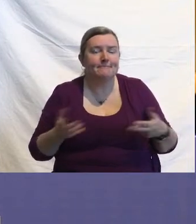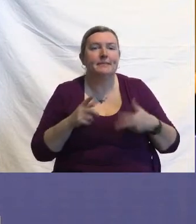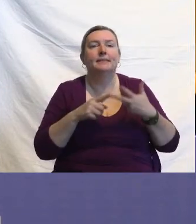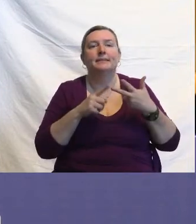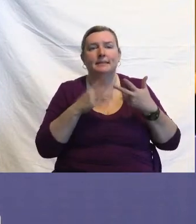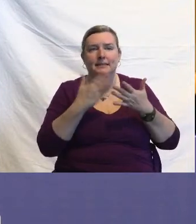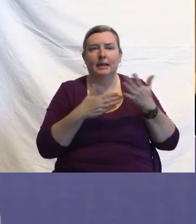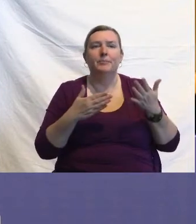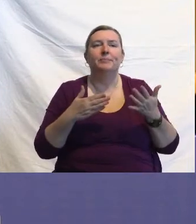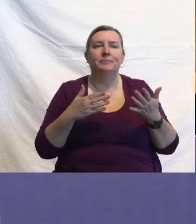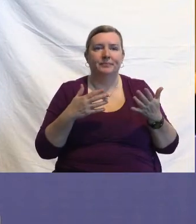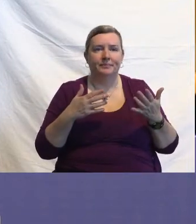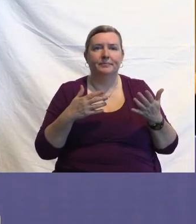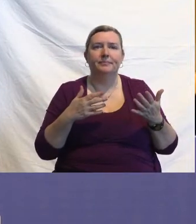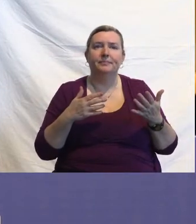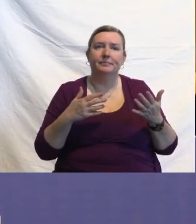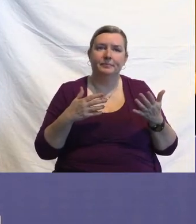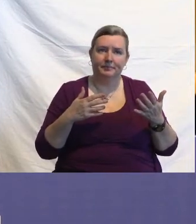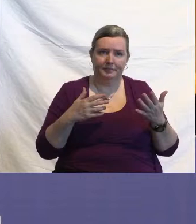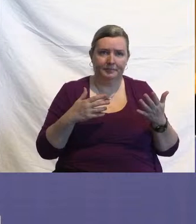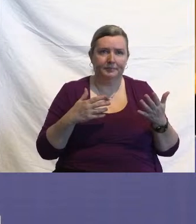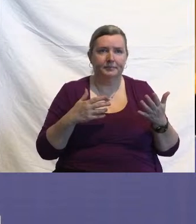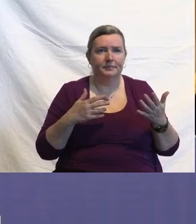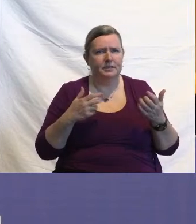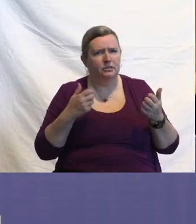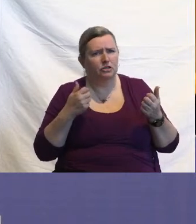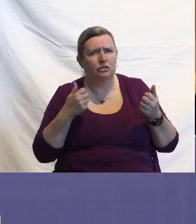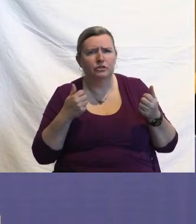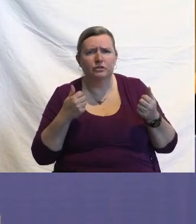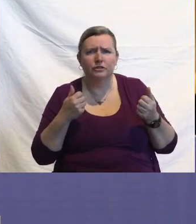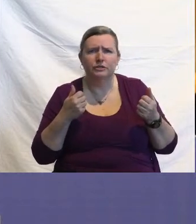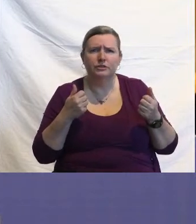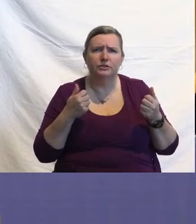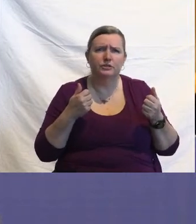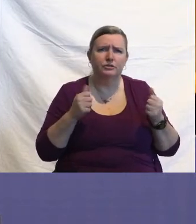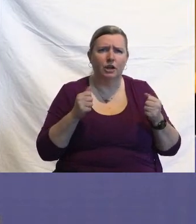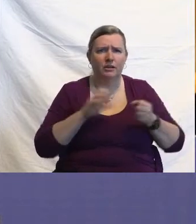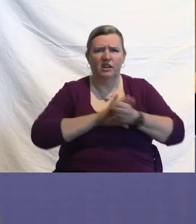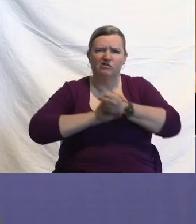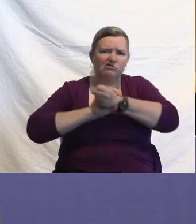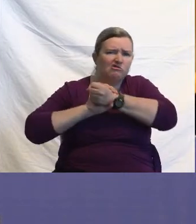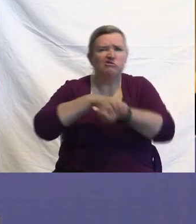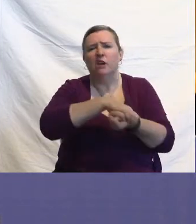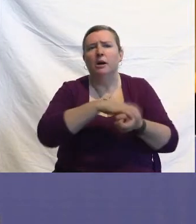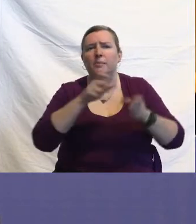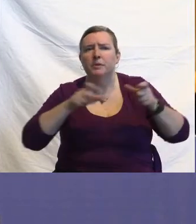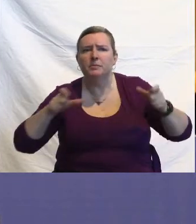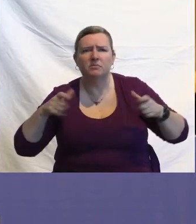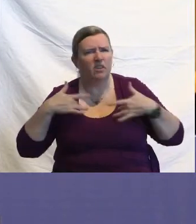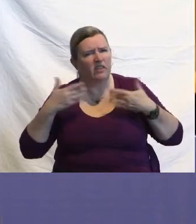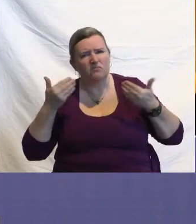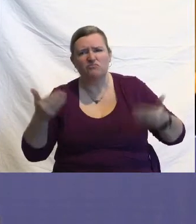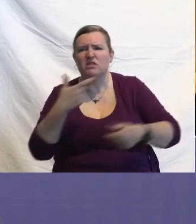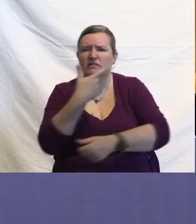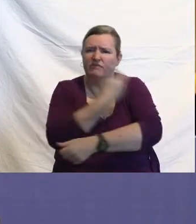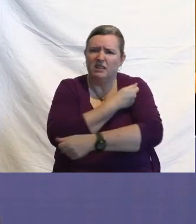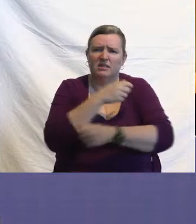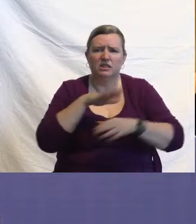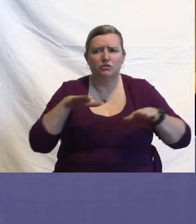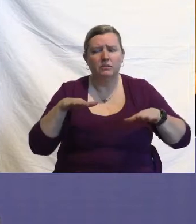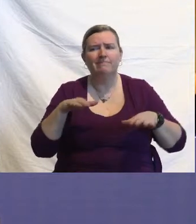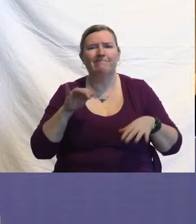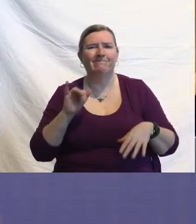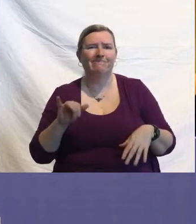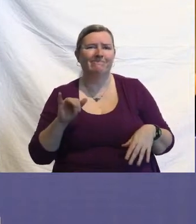to strong-arm people to get their kids vaccinated by making this kind of statement? Final question on the Delta